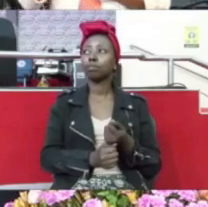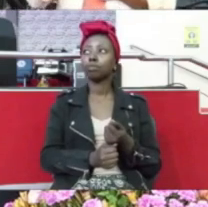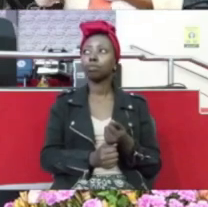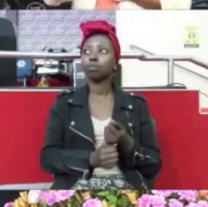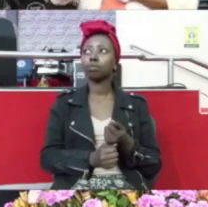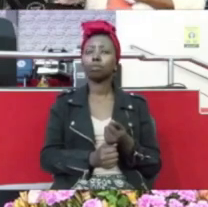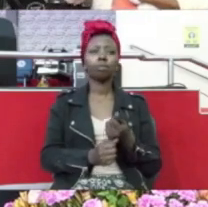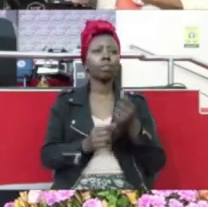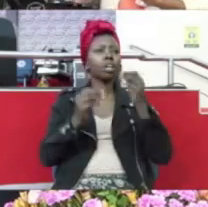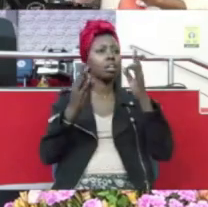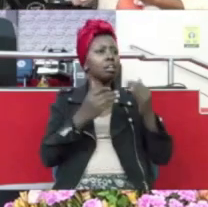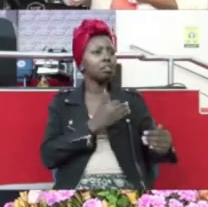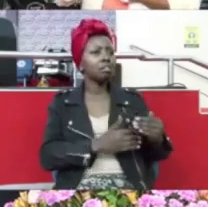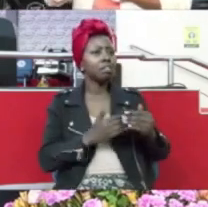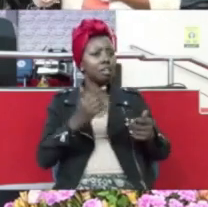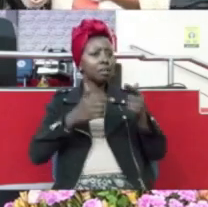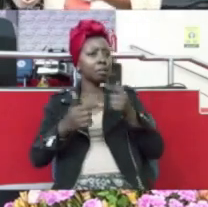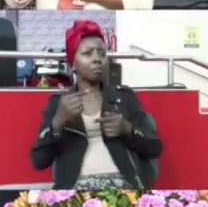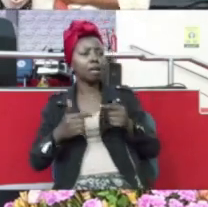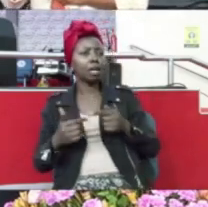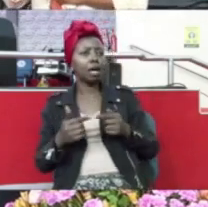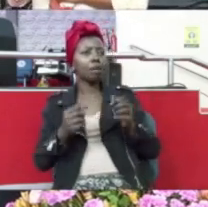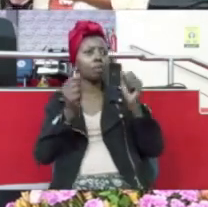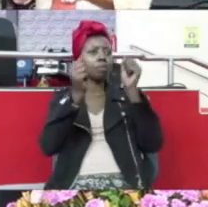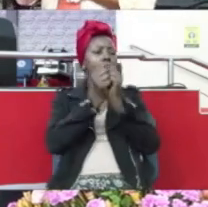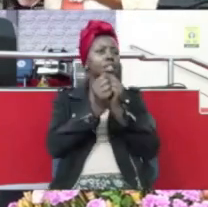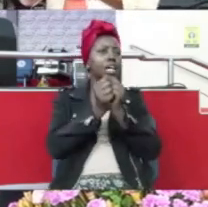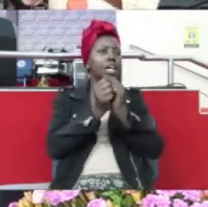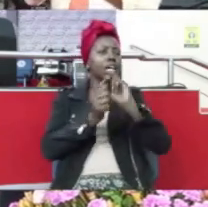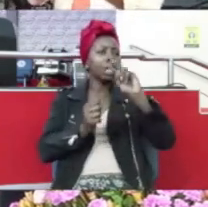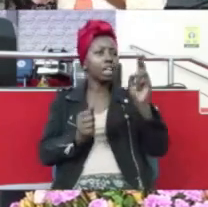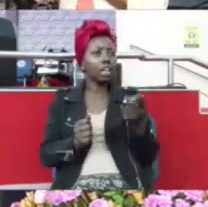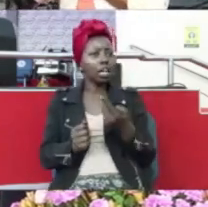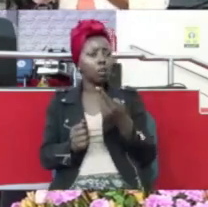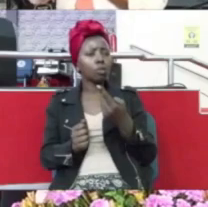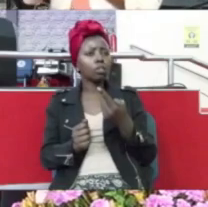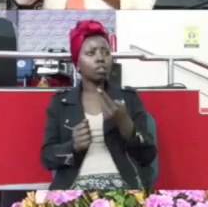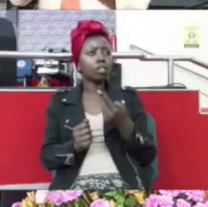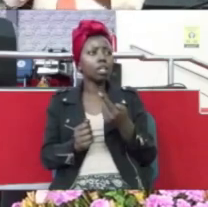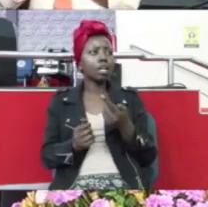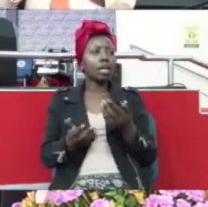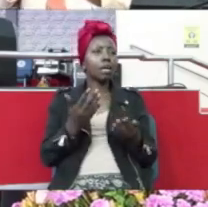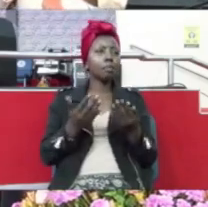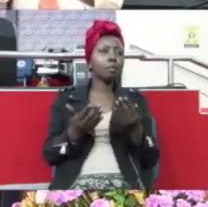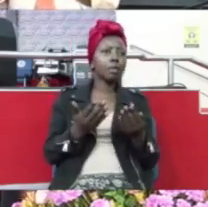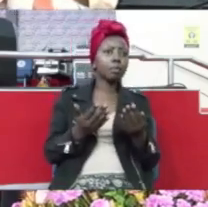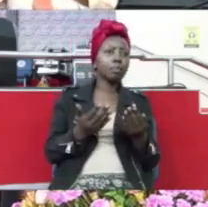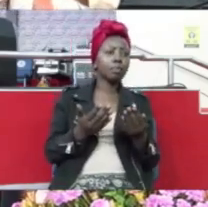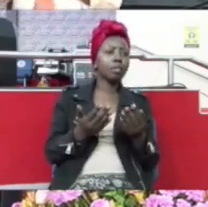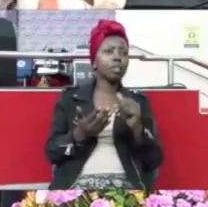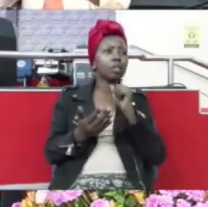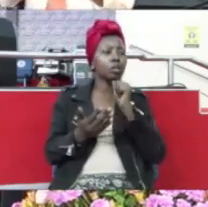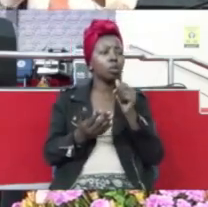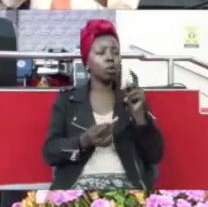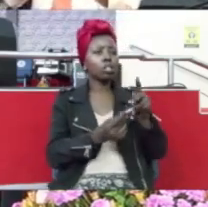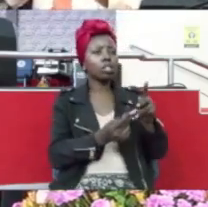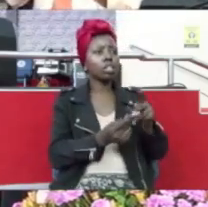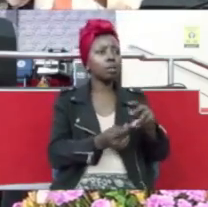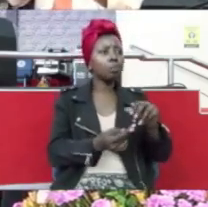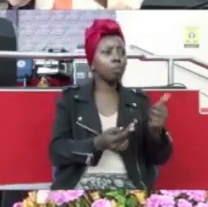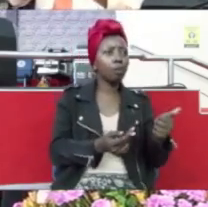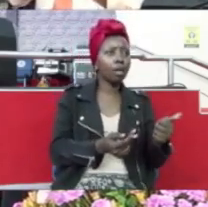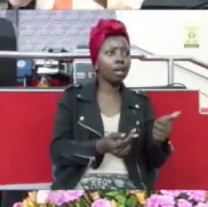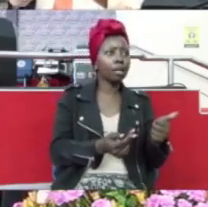if your neighbor comes carrying 10,000 to put as tithe, and maybe they did not put it at home, you see them